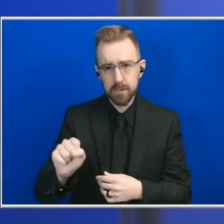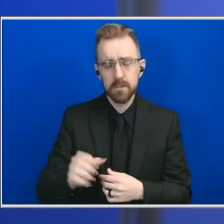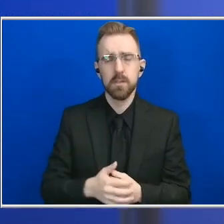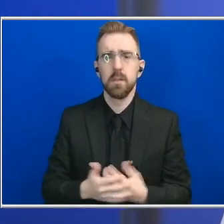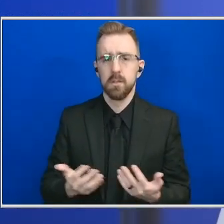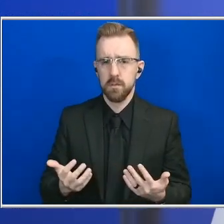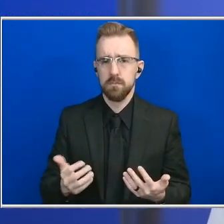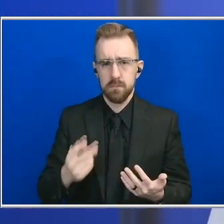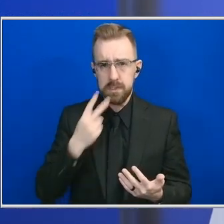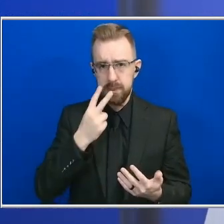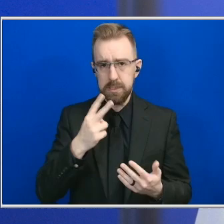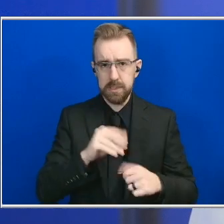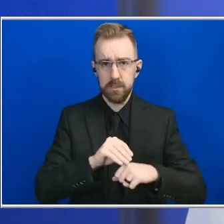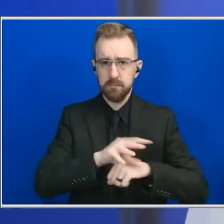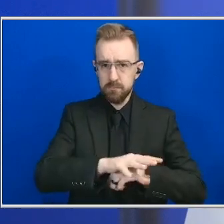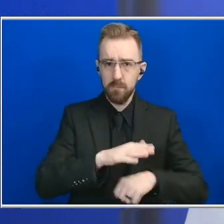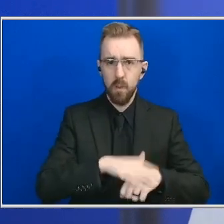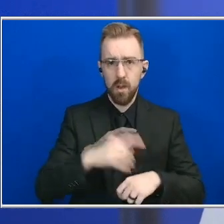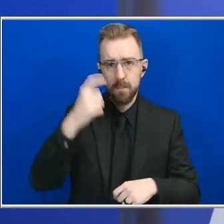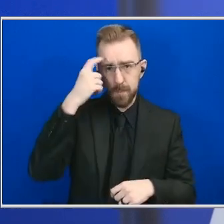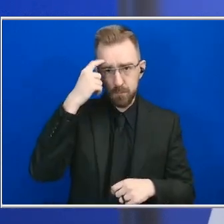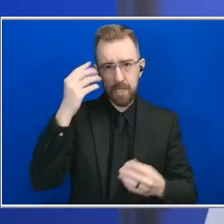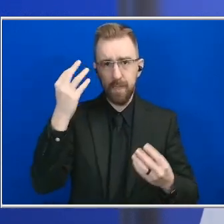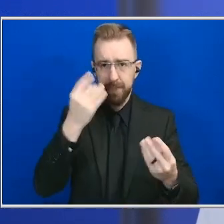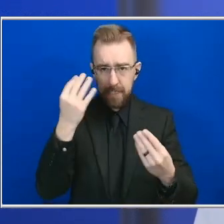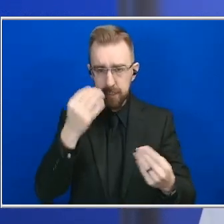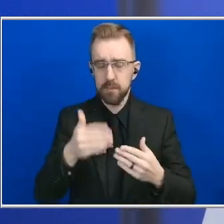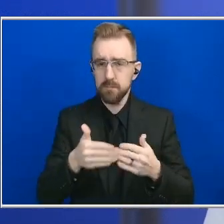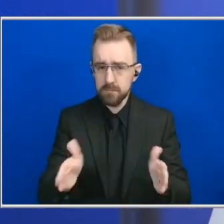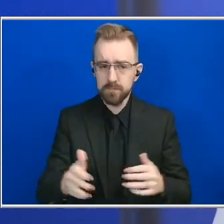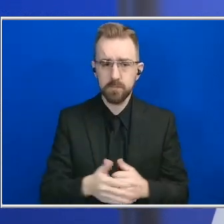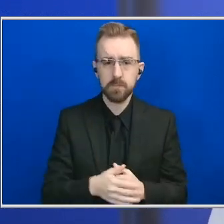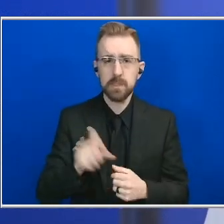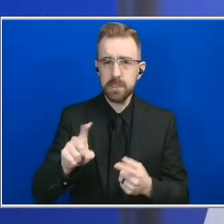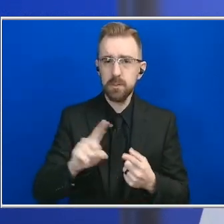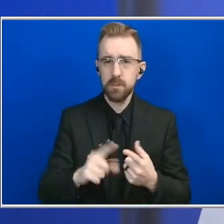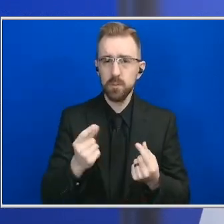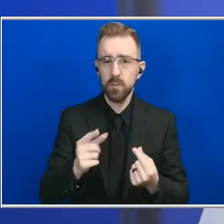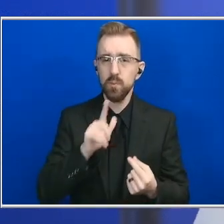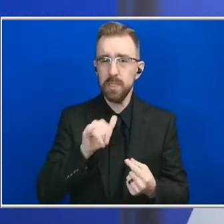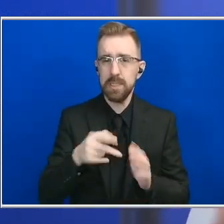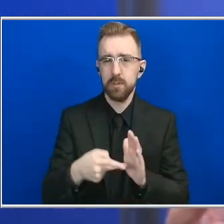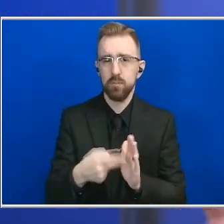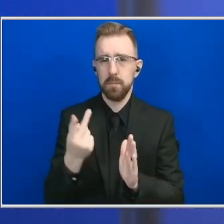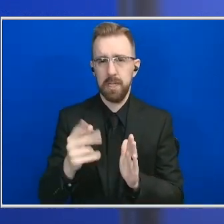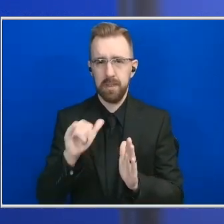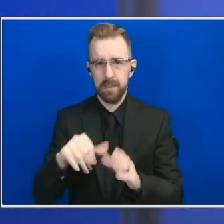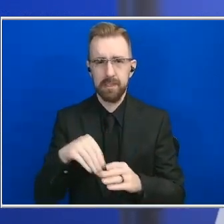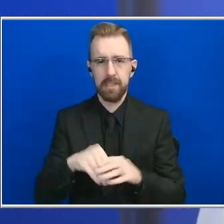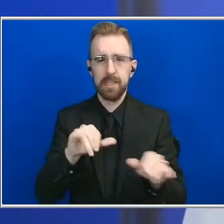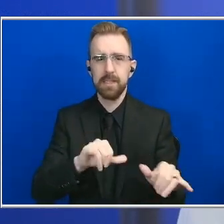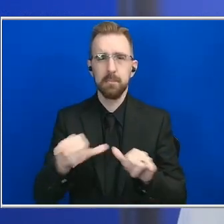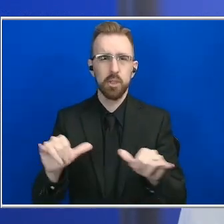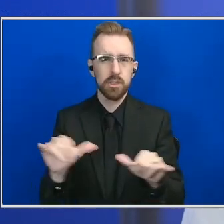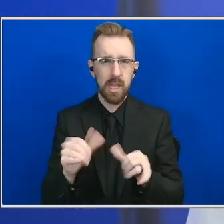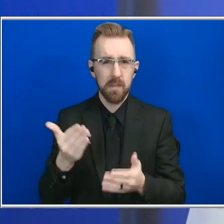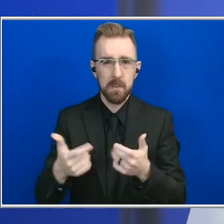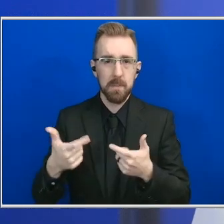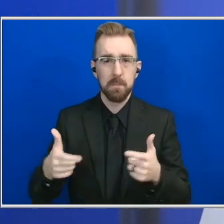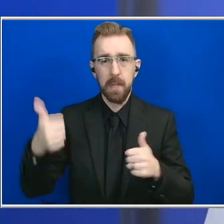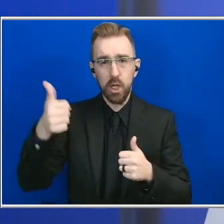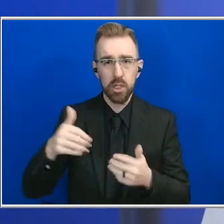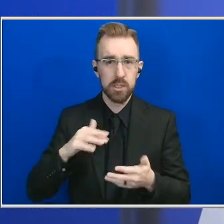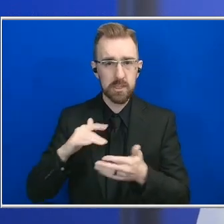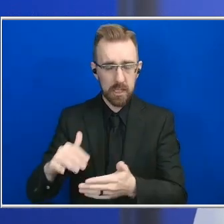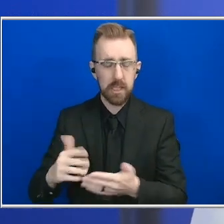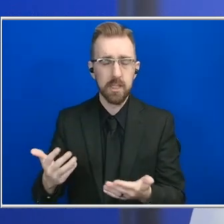on memory and thinking. And what we need to do is really, I think, replicate this in a similar size, maybe bigger study. And if we